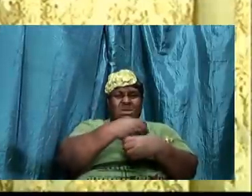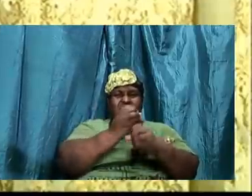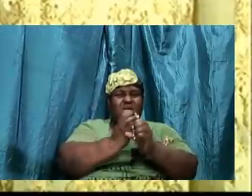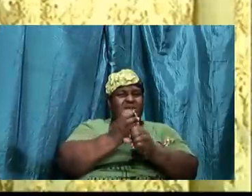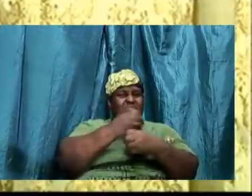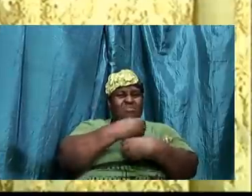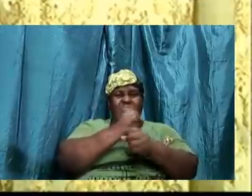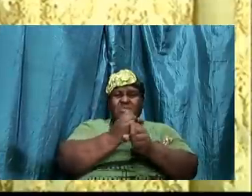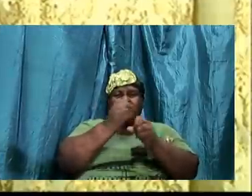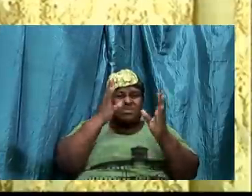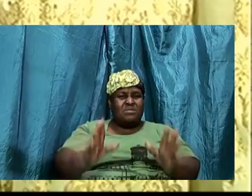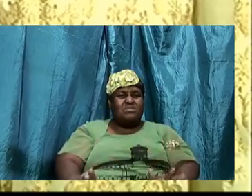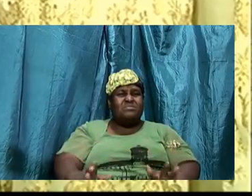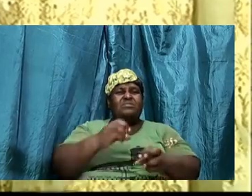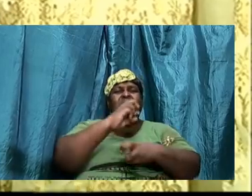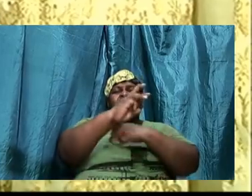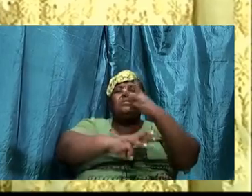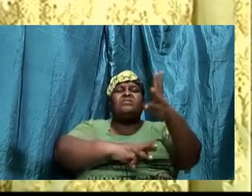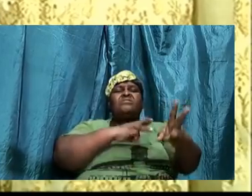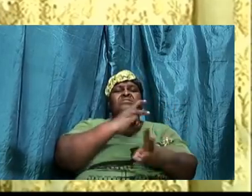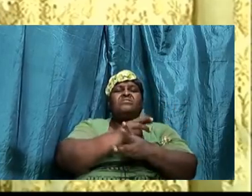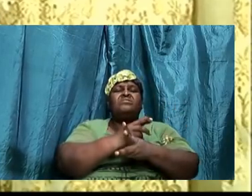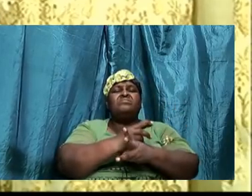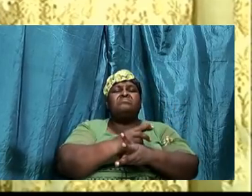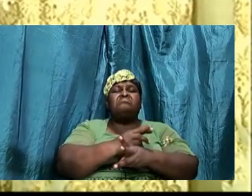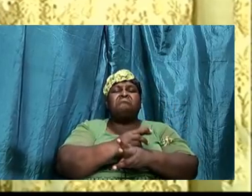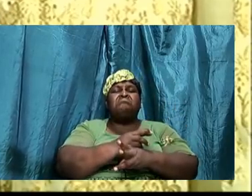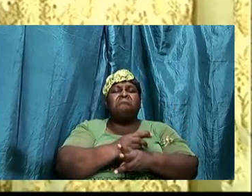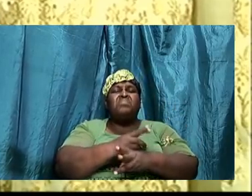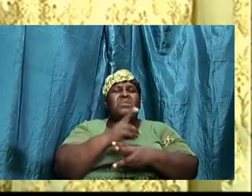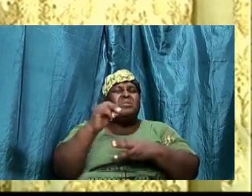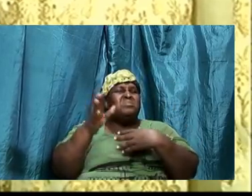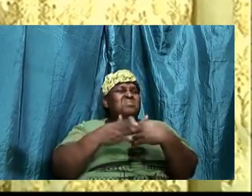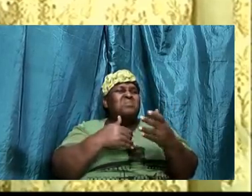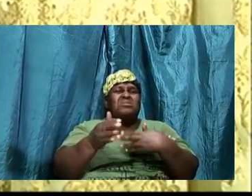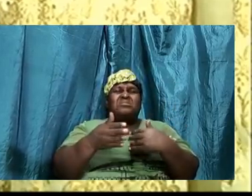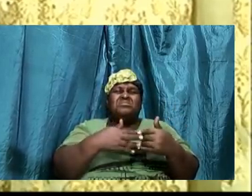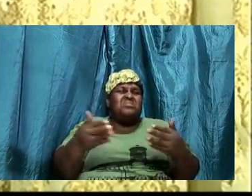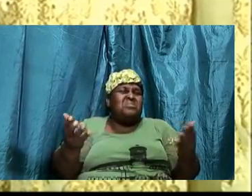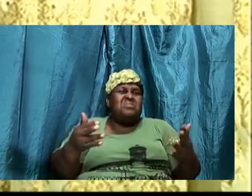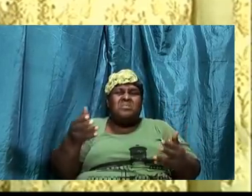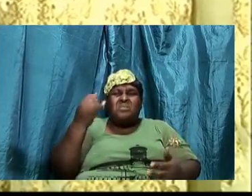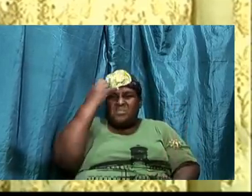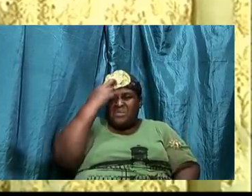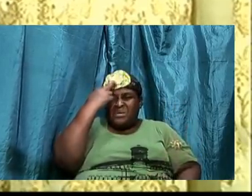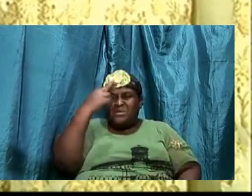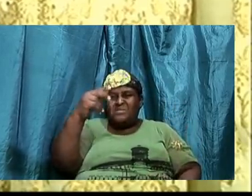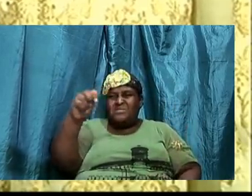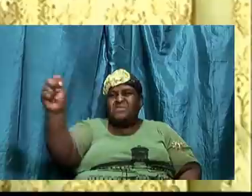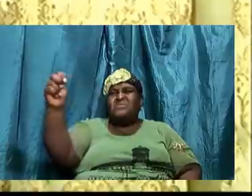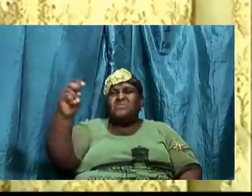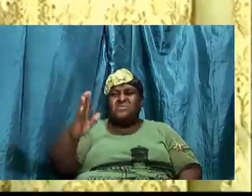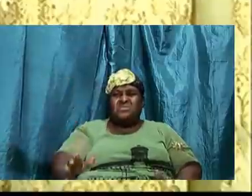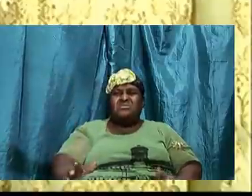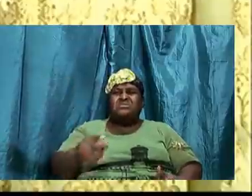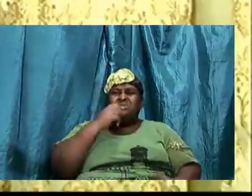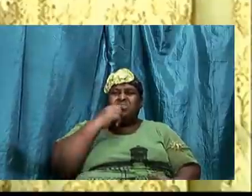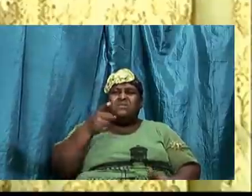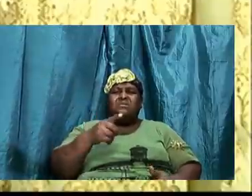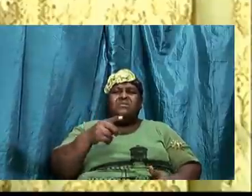what the Big Bang Theory said. God is the creator of the world. The psalmist tells